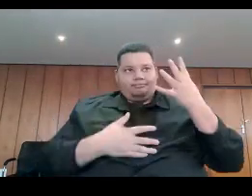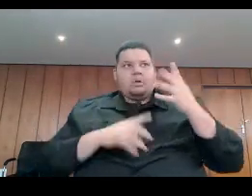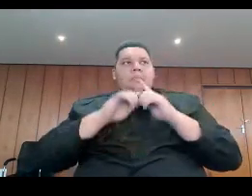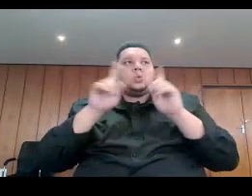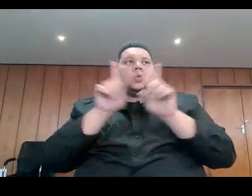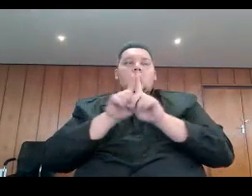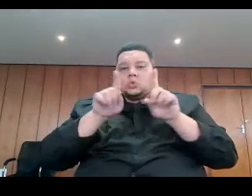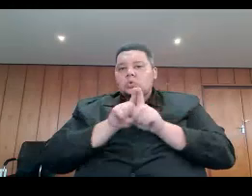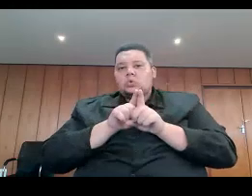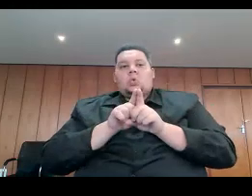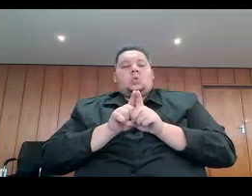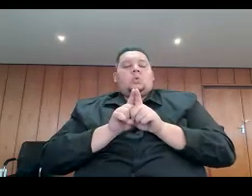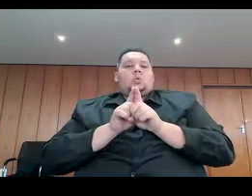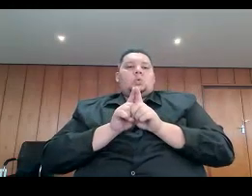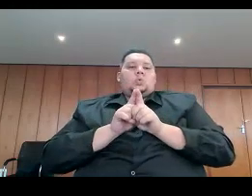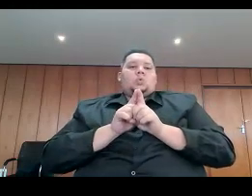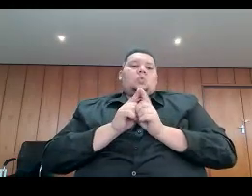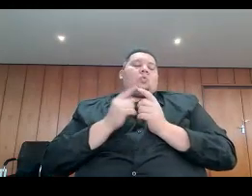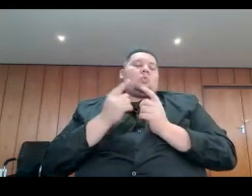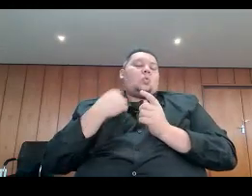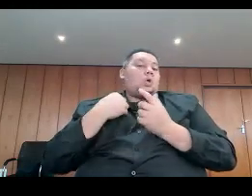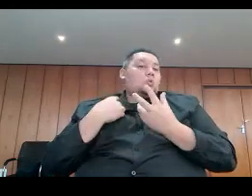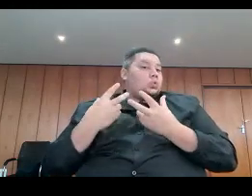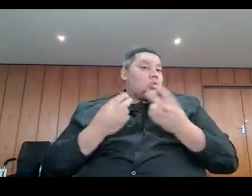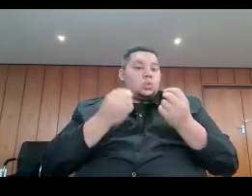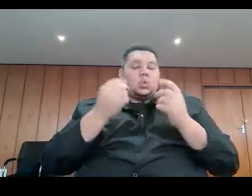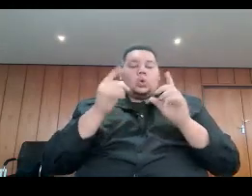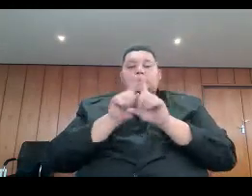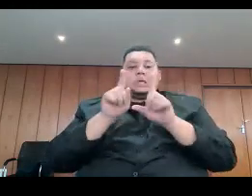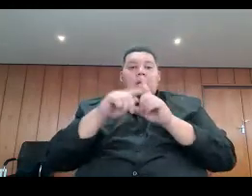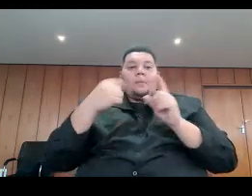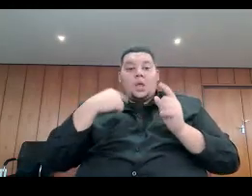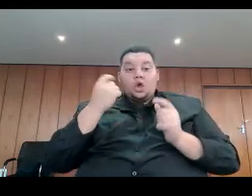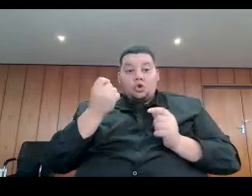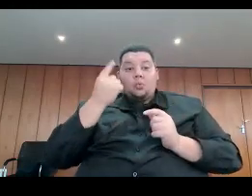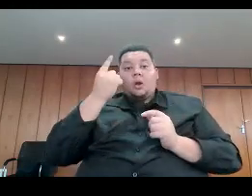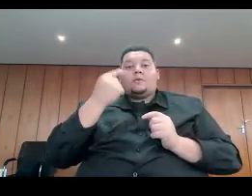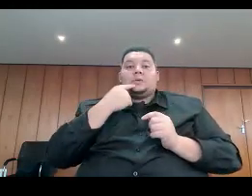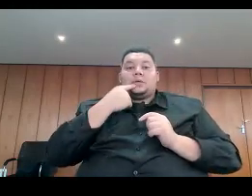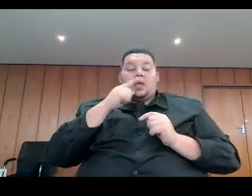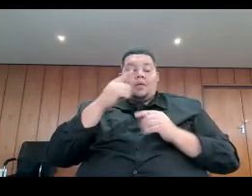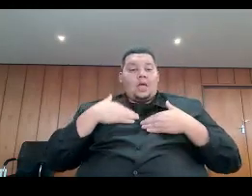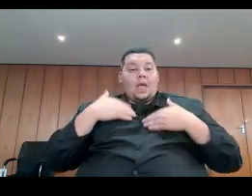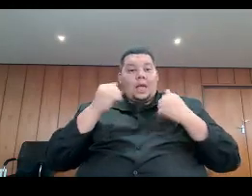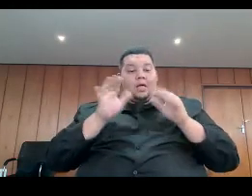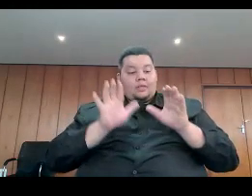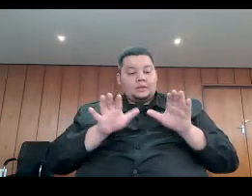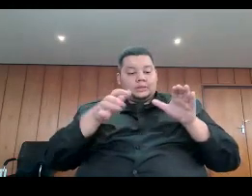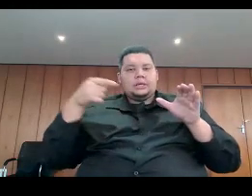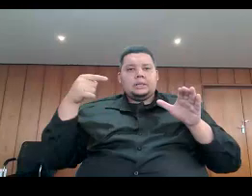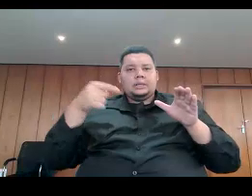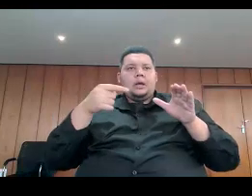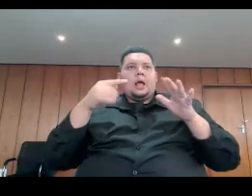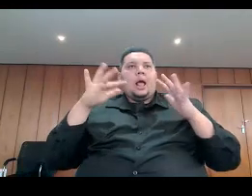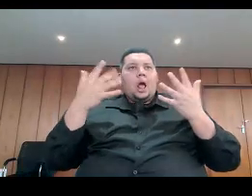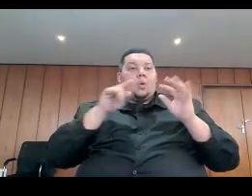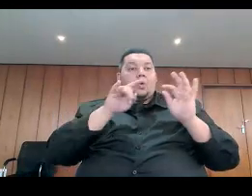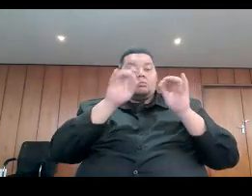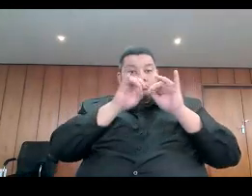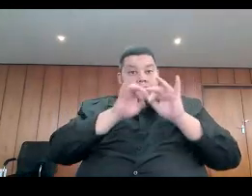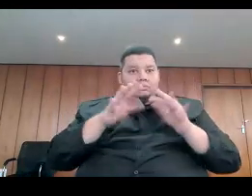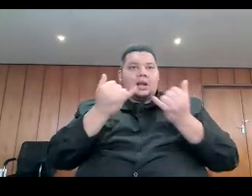also, what we did come to realize is that how is the health sector dispensing with things